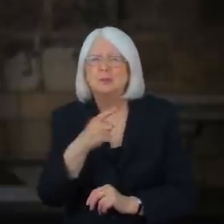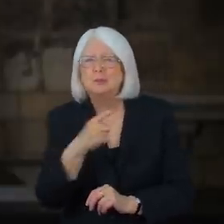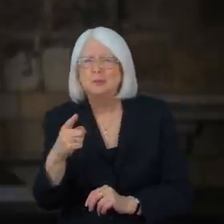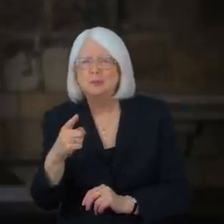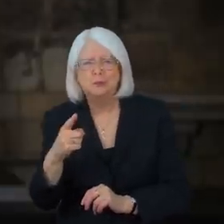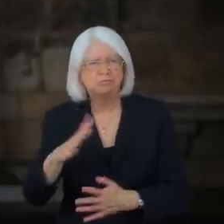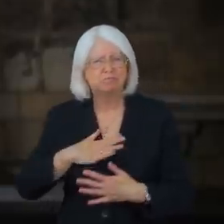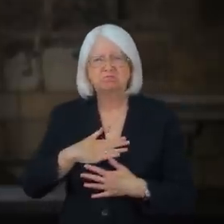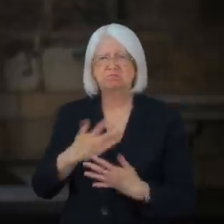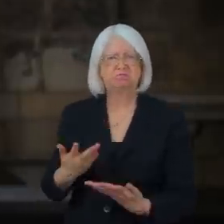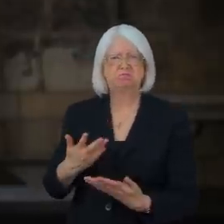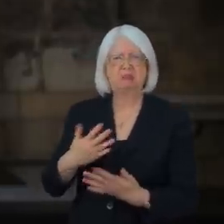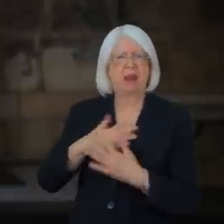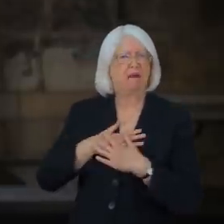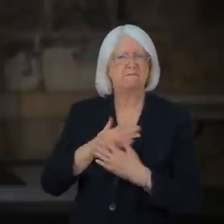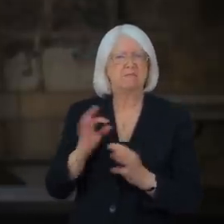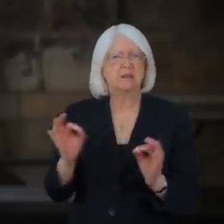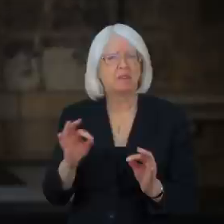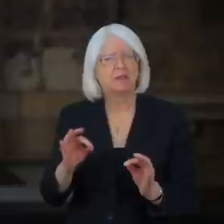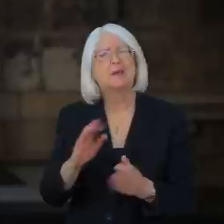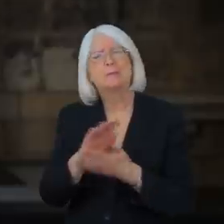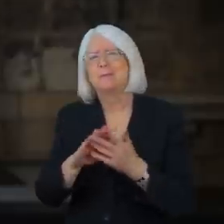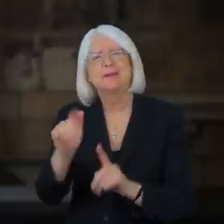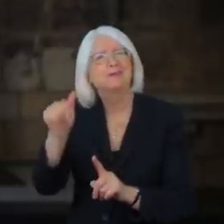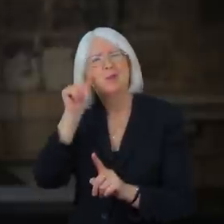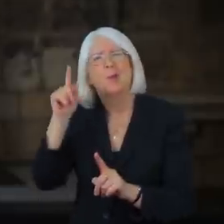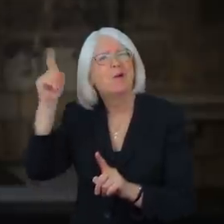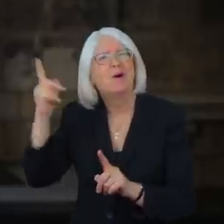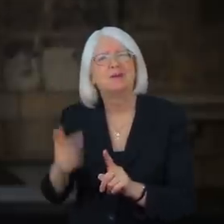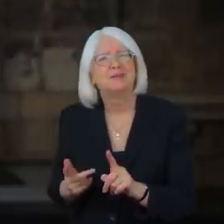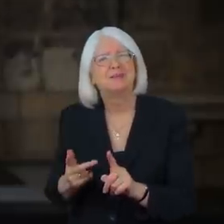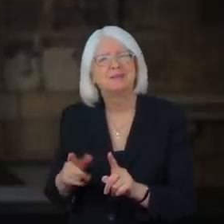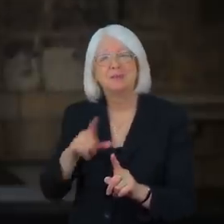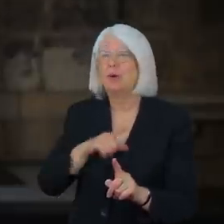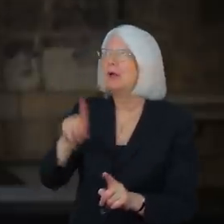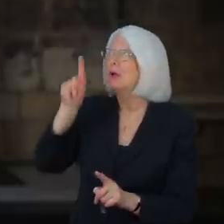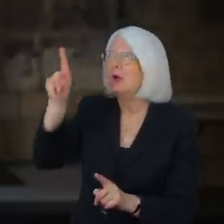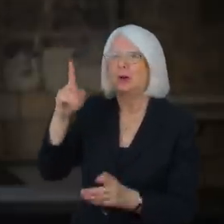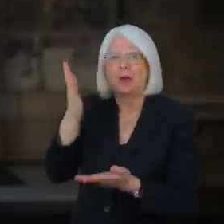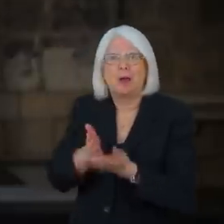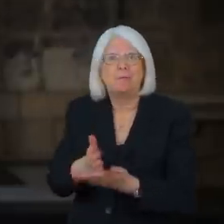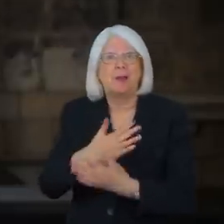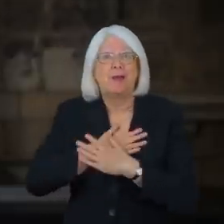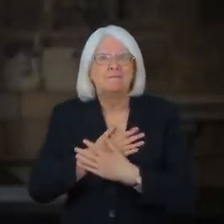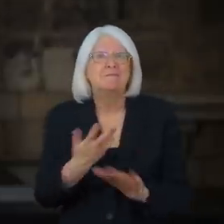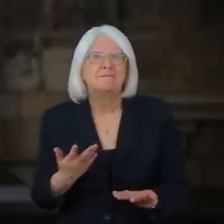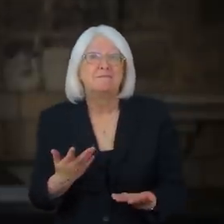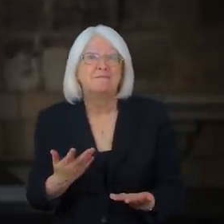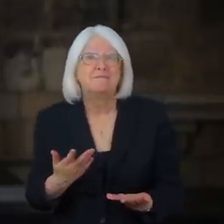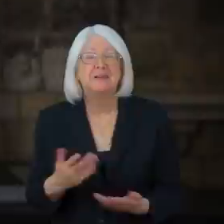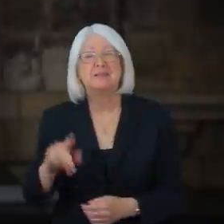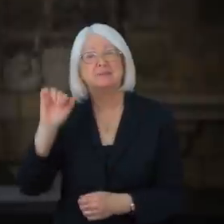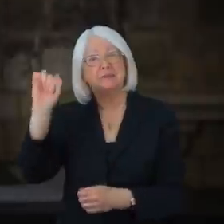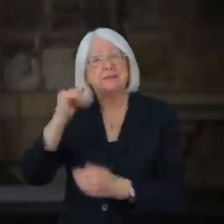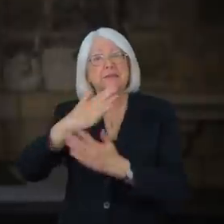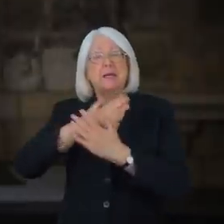Whoever does not love does not know God, for God is love. God's